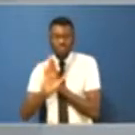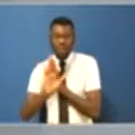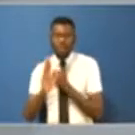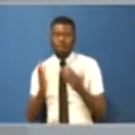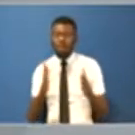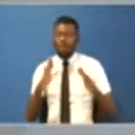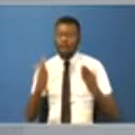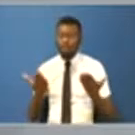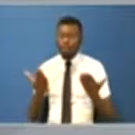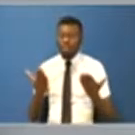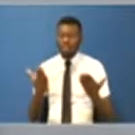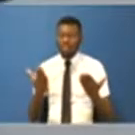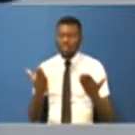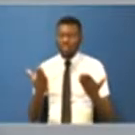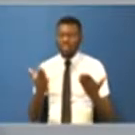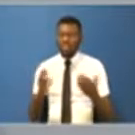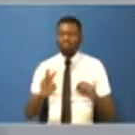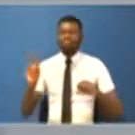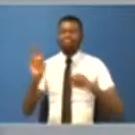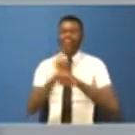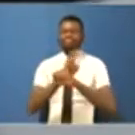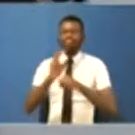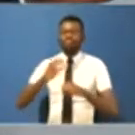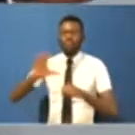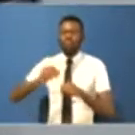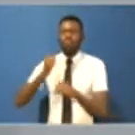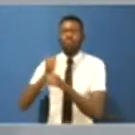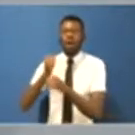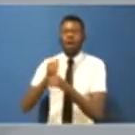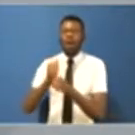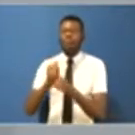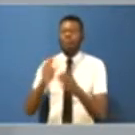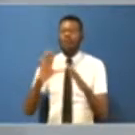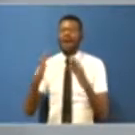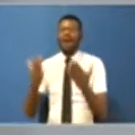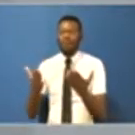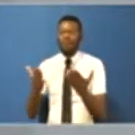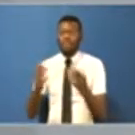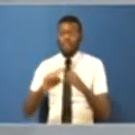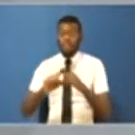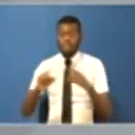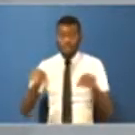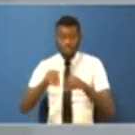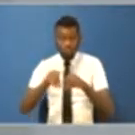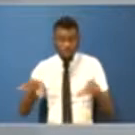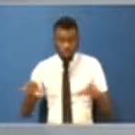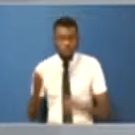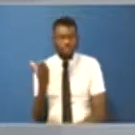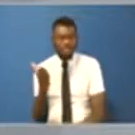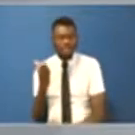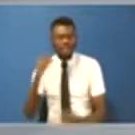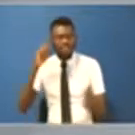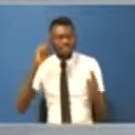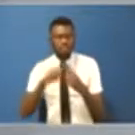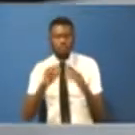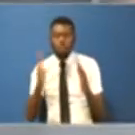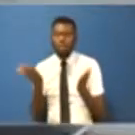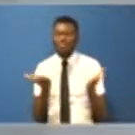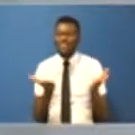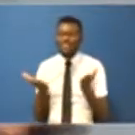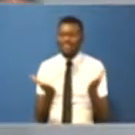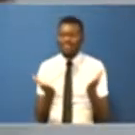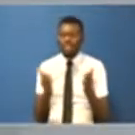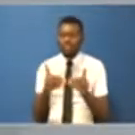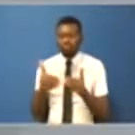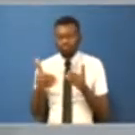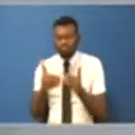in terms of uh see overseeing what the counties are doing but devolution was there to bring services closer